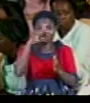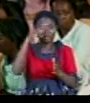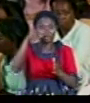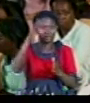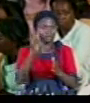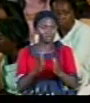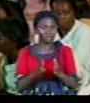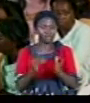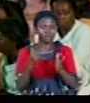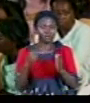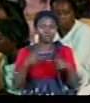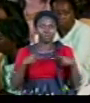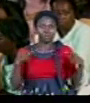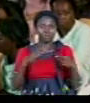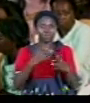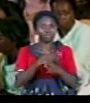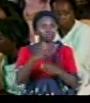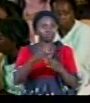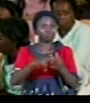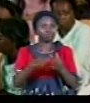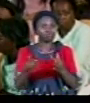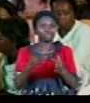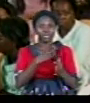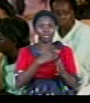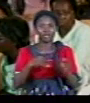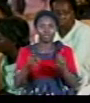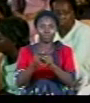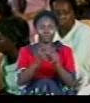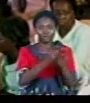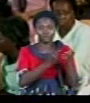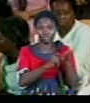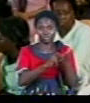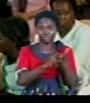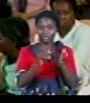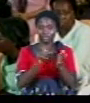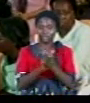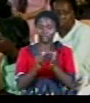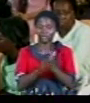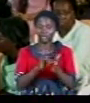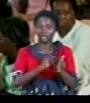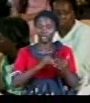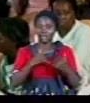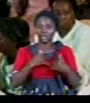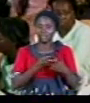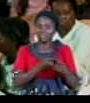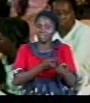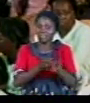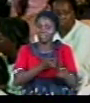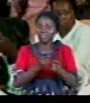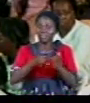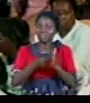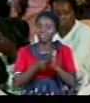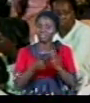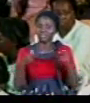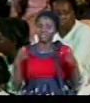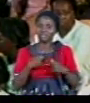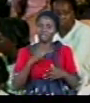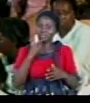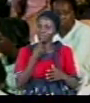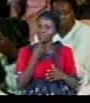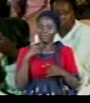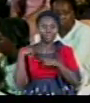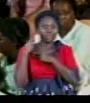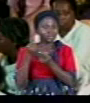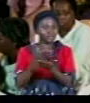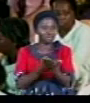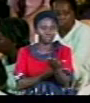gone. And she also wrote, I've been managing these pains very severe since morning. I've been to